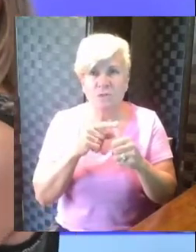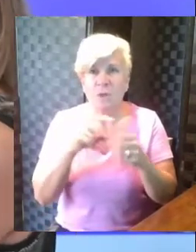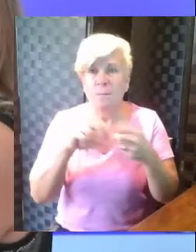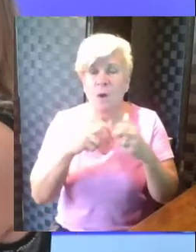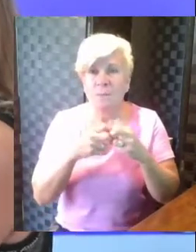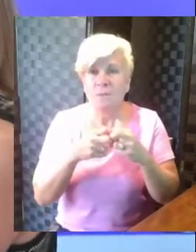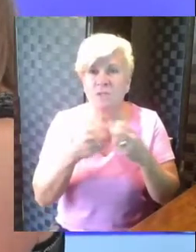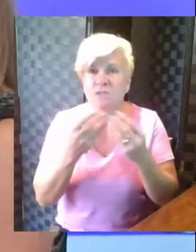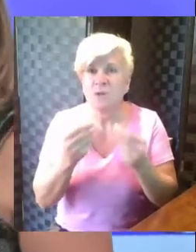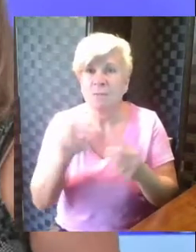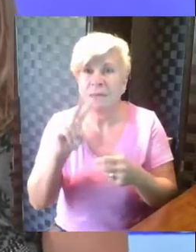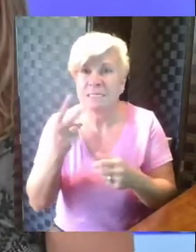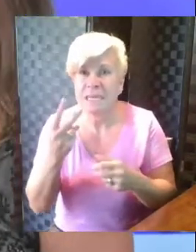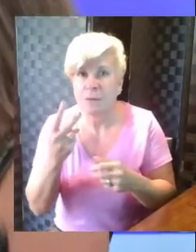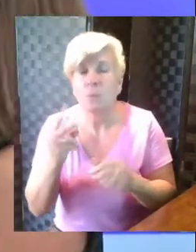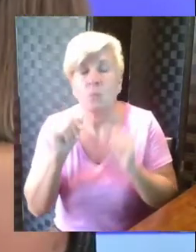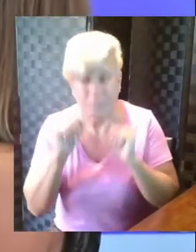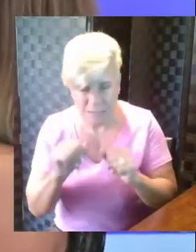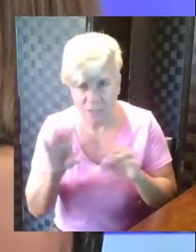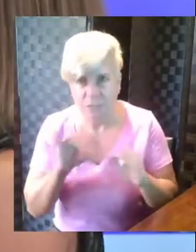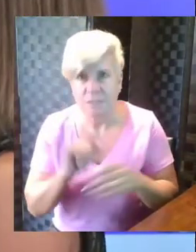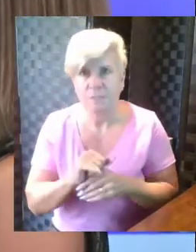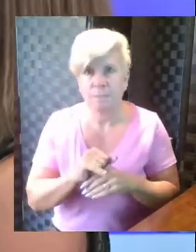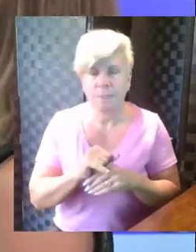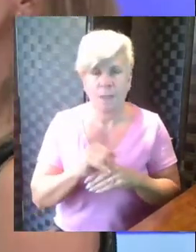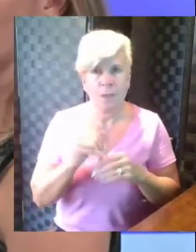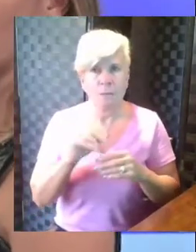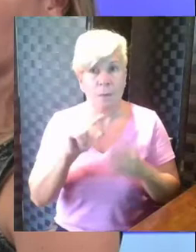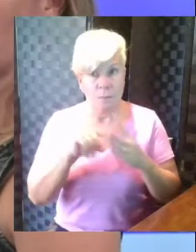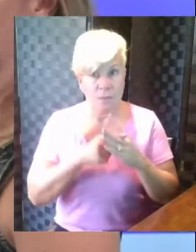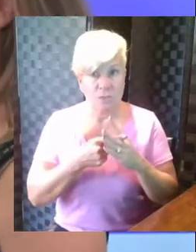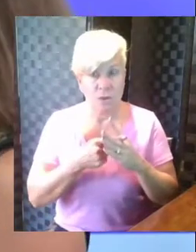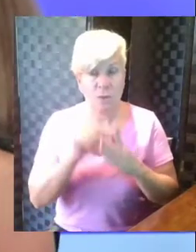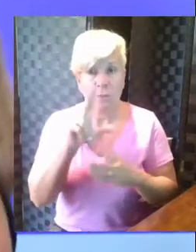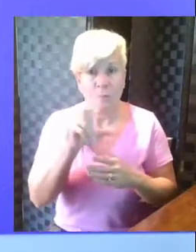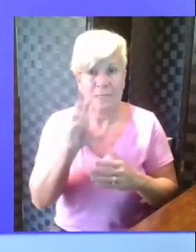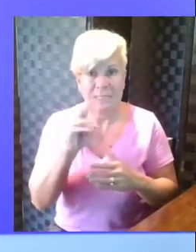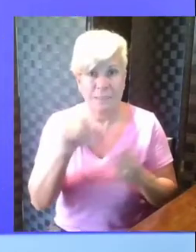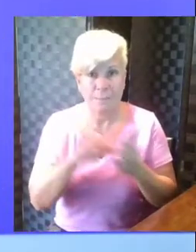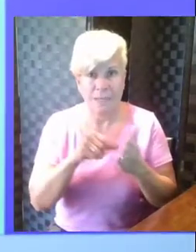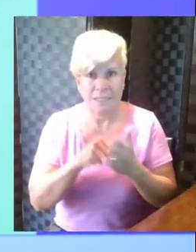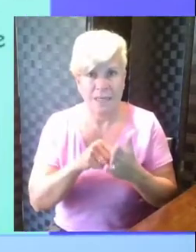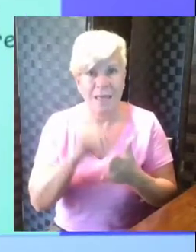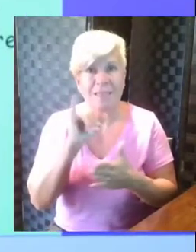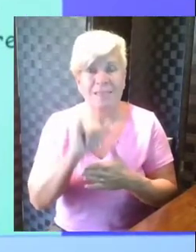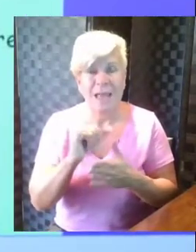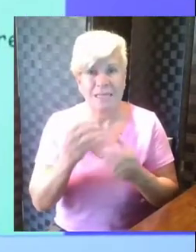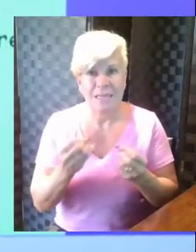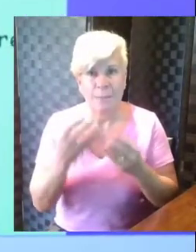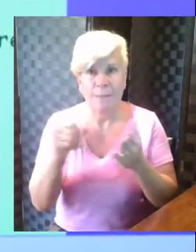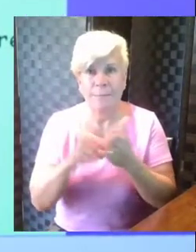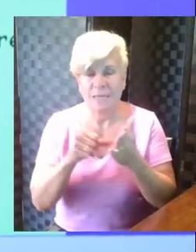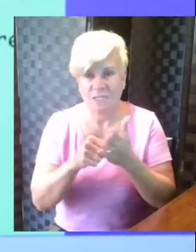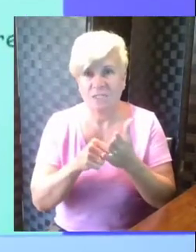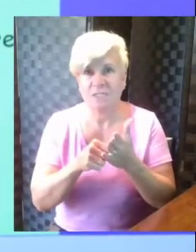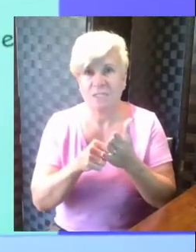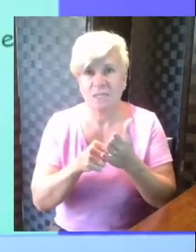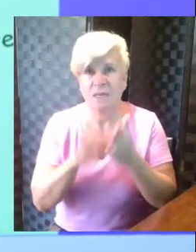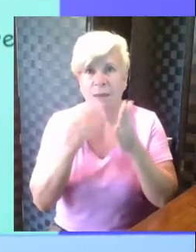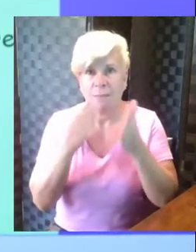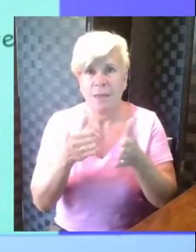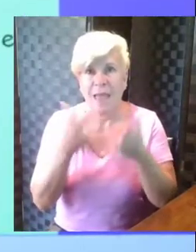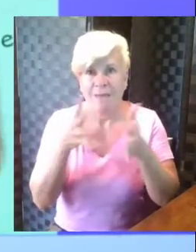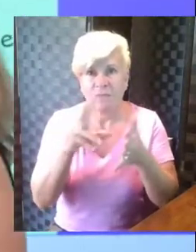help me solve my second one. We can do this. So this time I'm going to start with 306 pages because that's how many she has